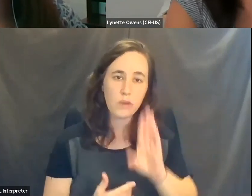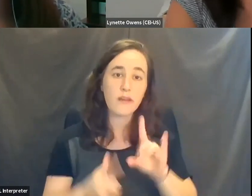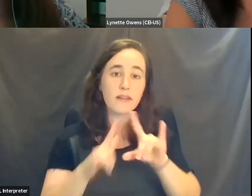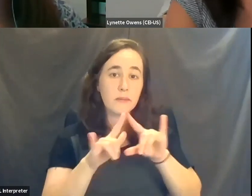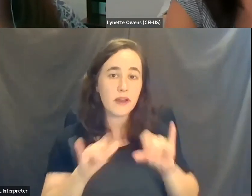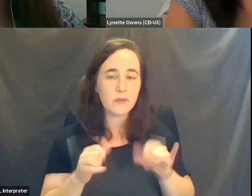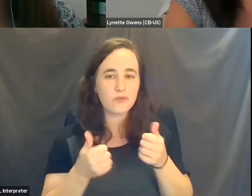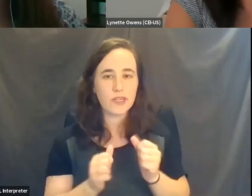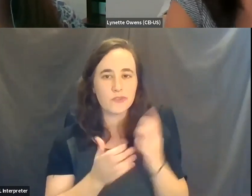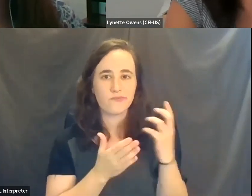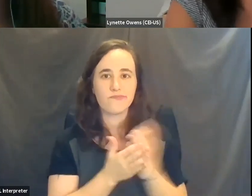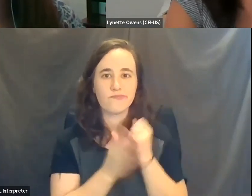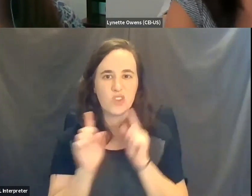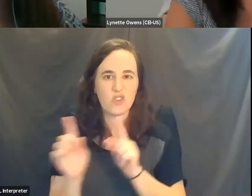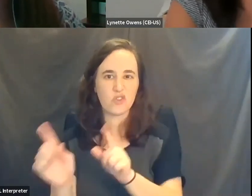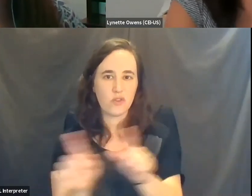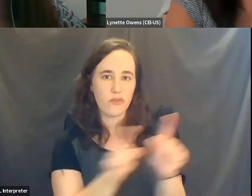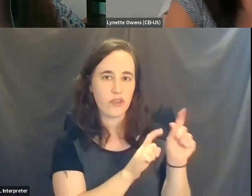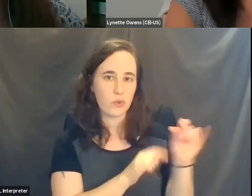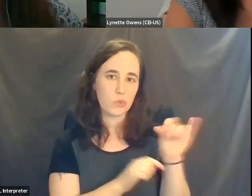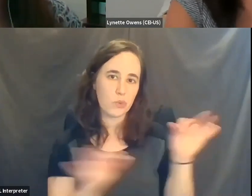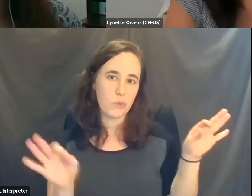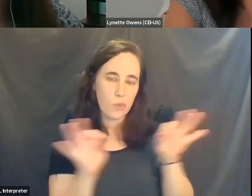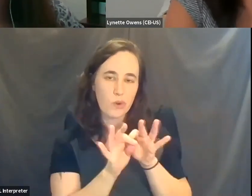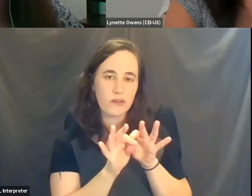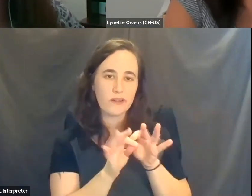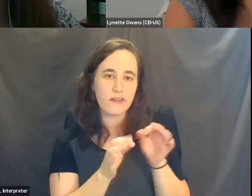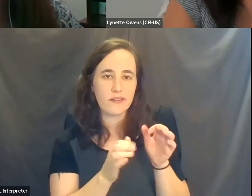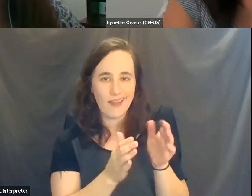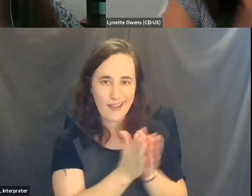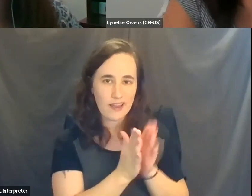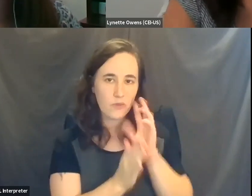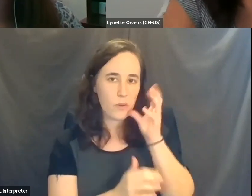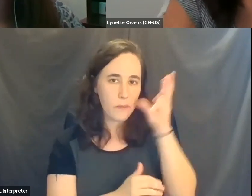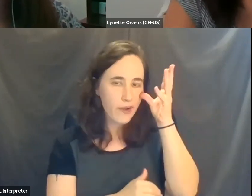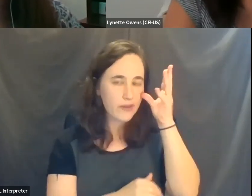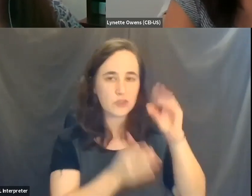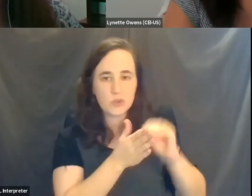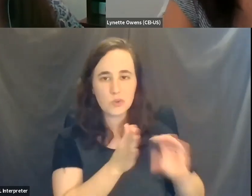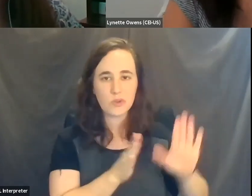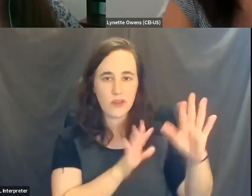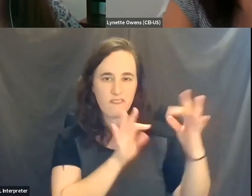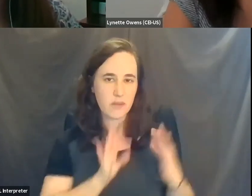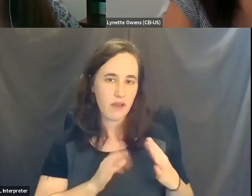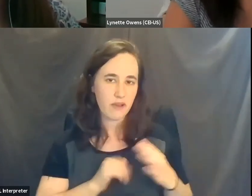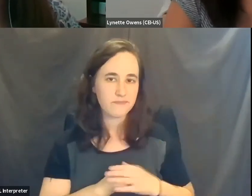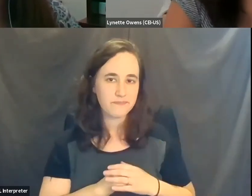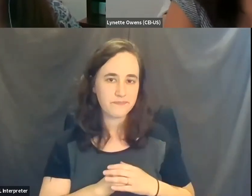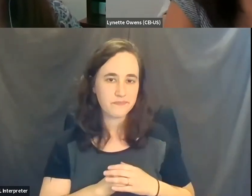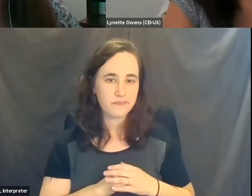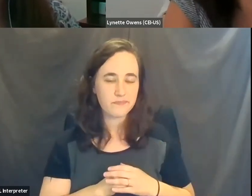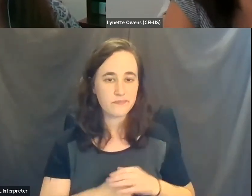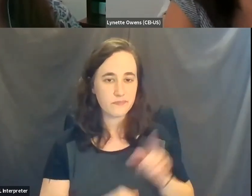data to get feedback from stakeholders like parents and students. Yeah, and there's a trickle-down effect here